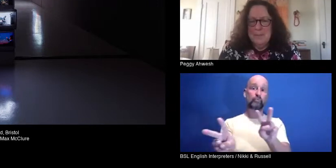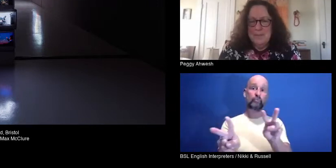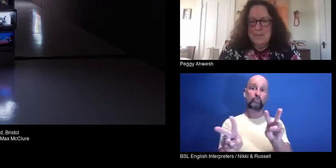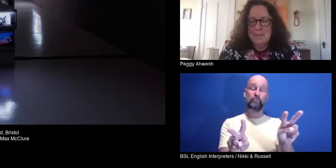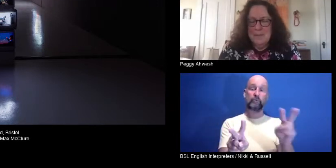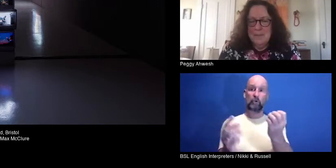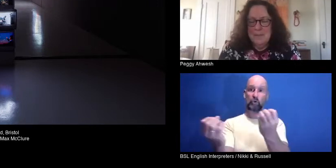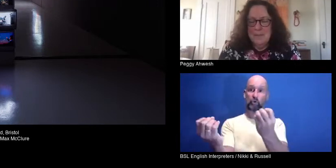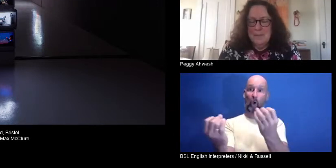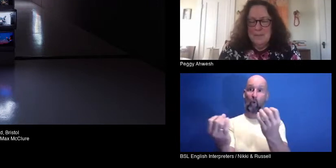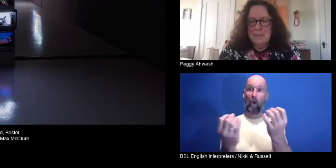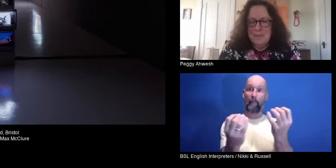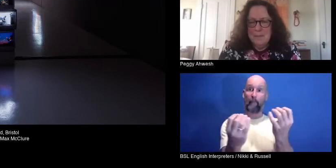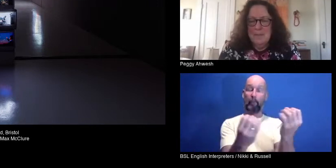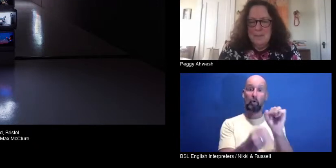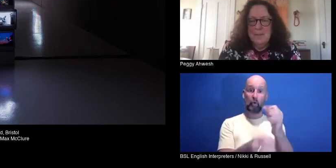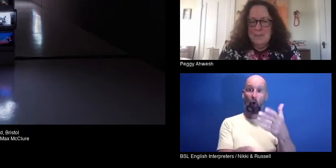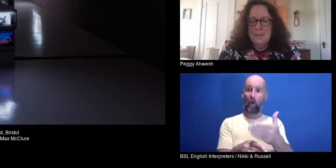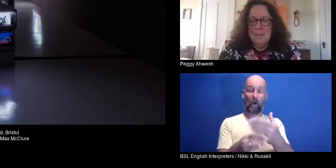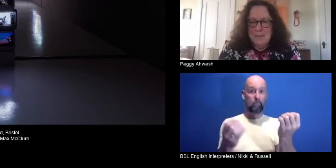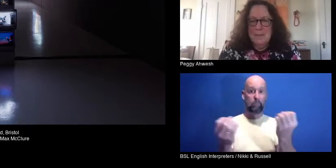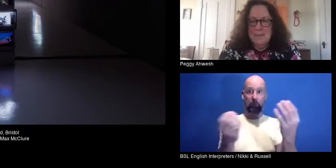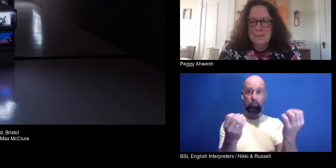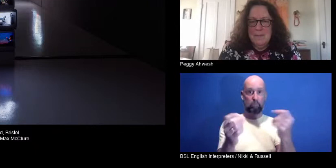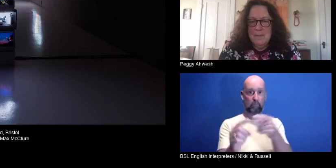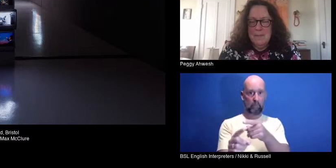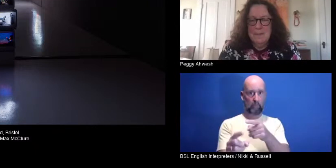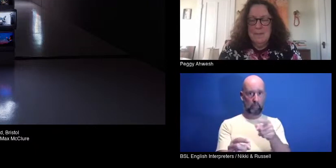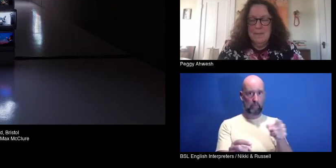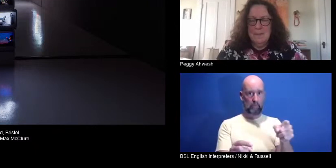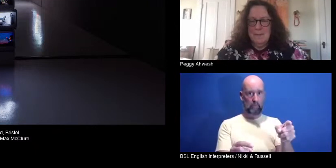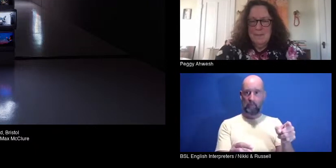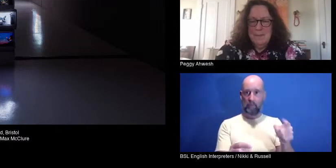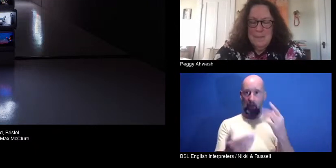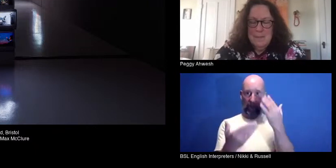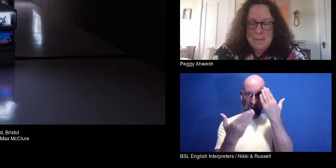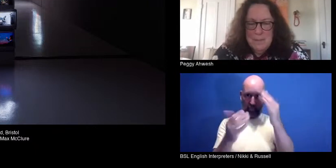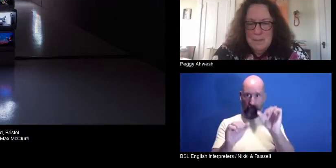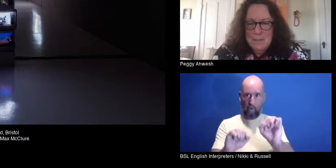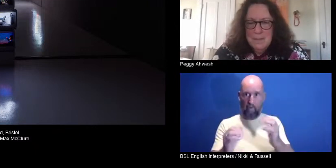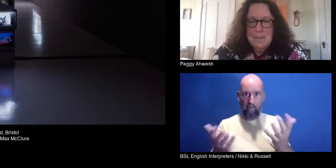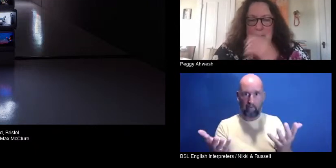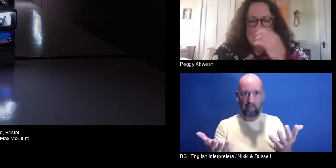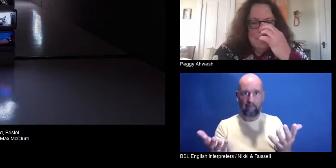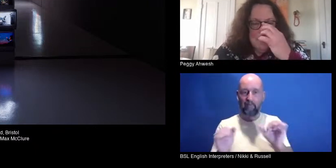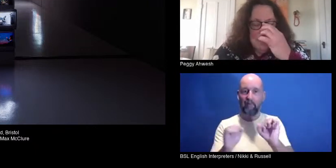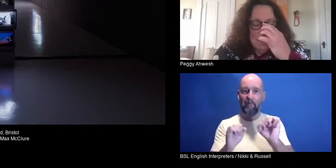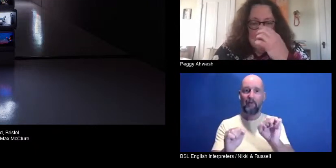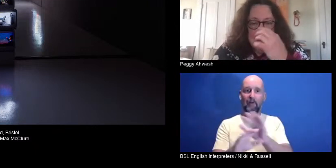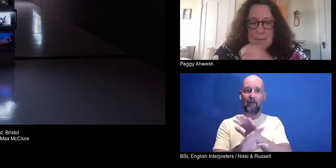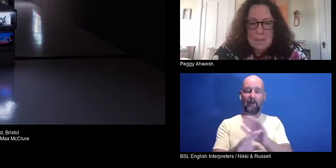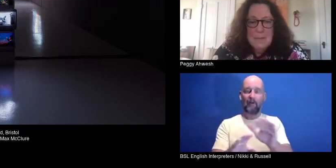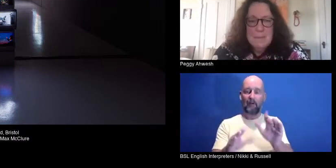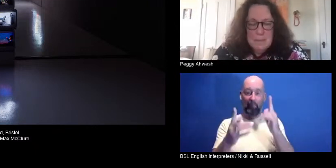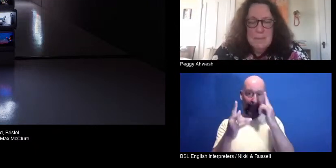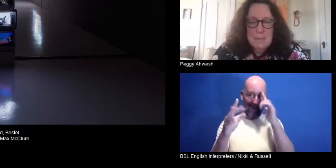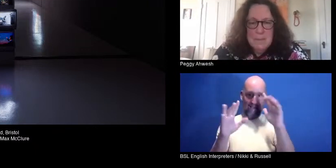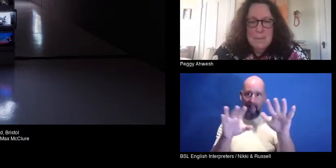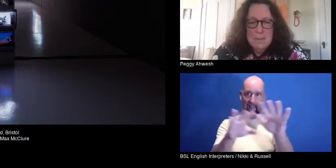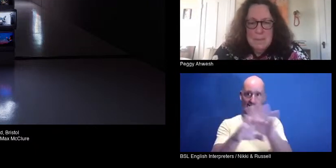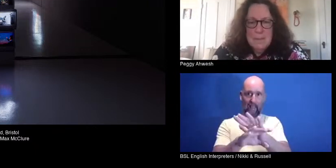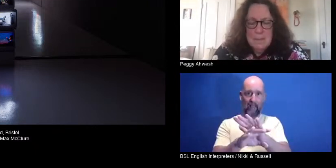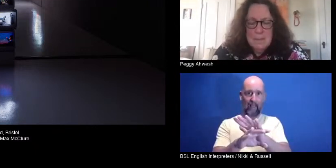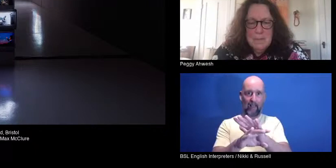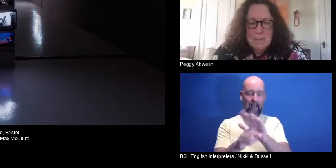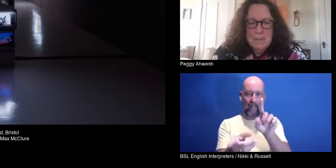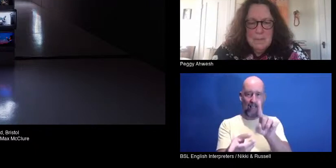up in your work, actually, I don't know. I mean, they cease to be legible in their through